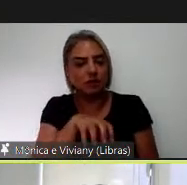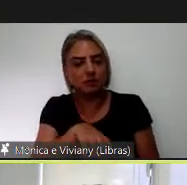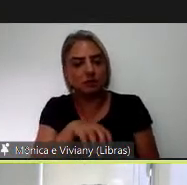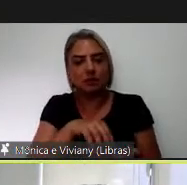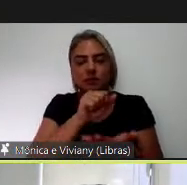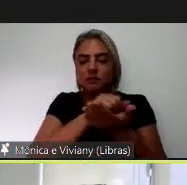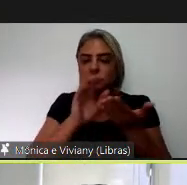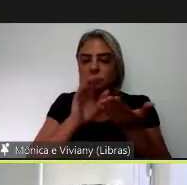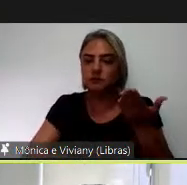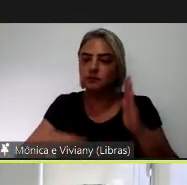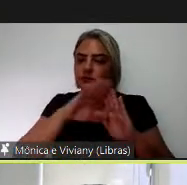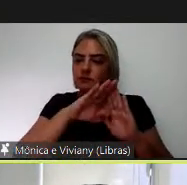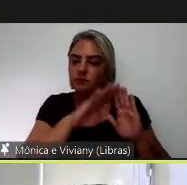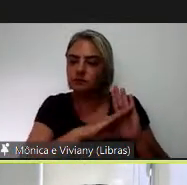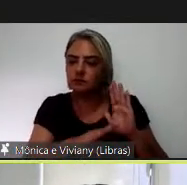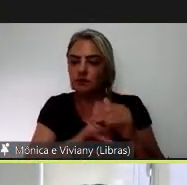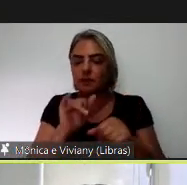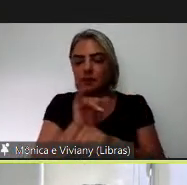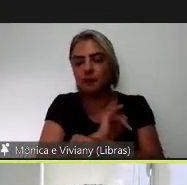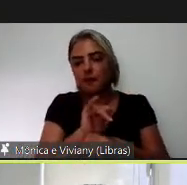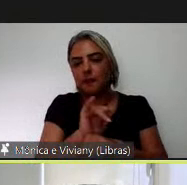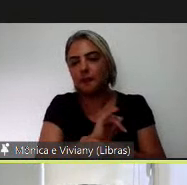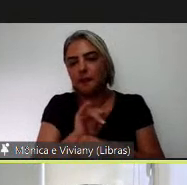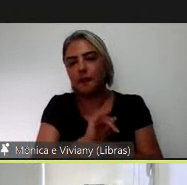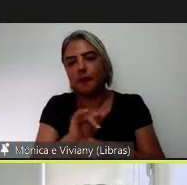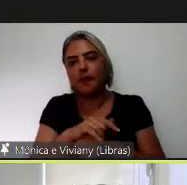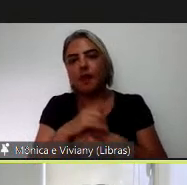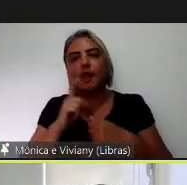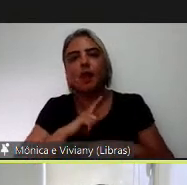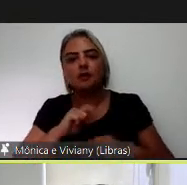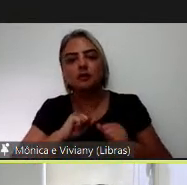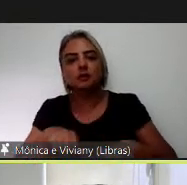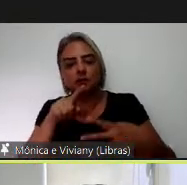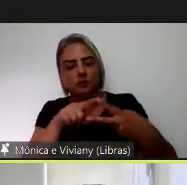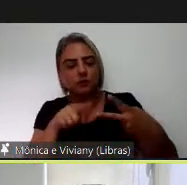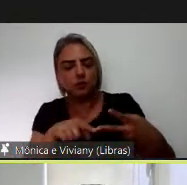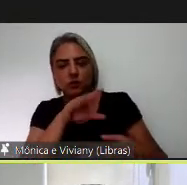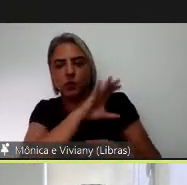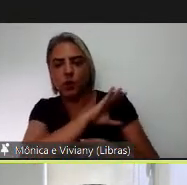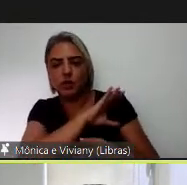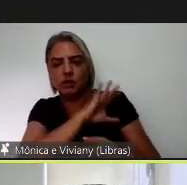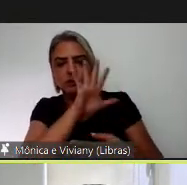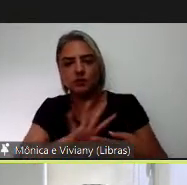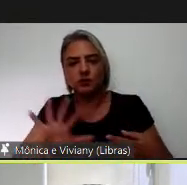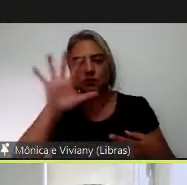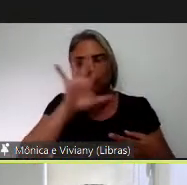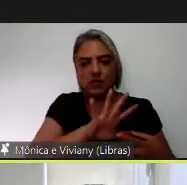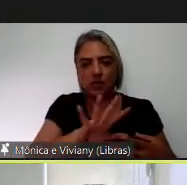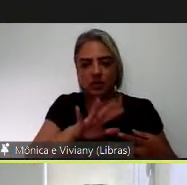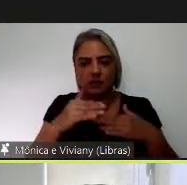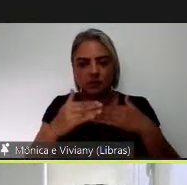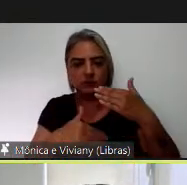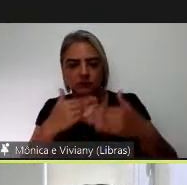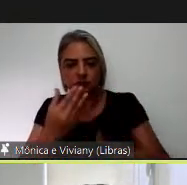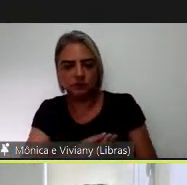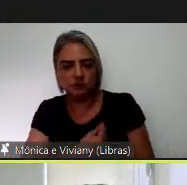We have the program actions and strategy department that have